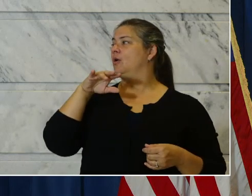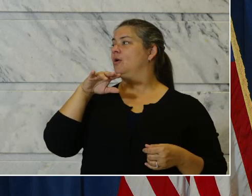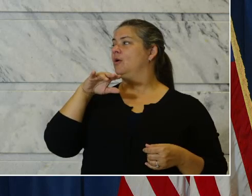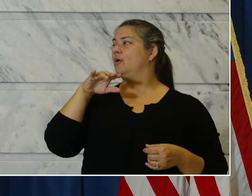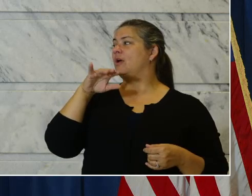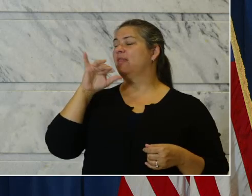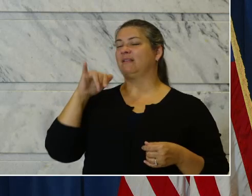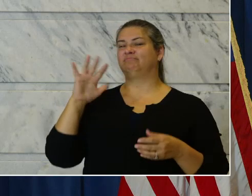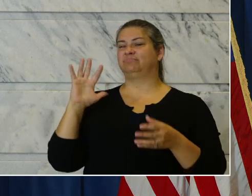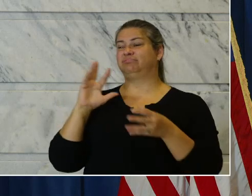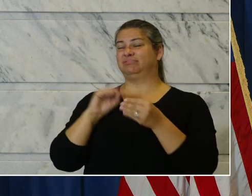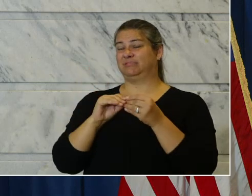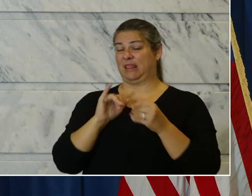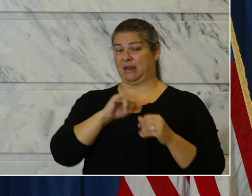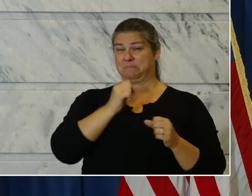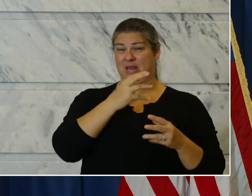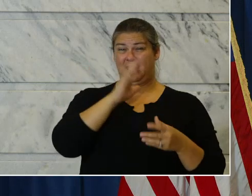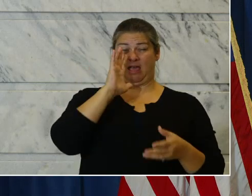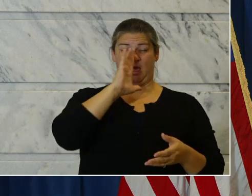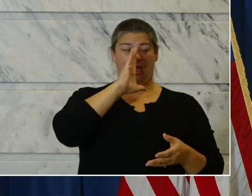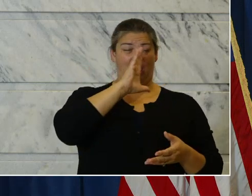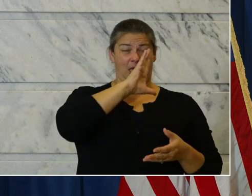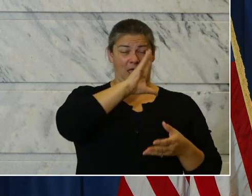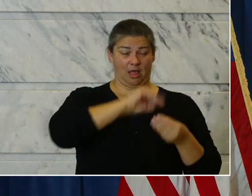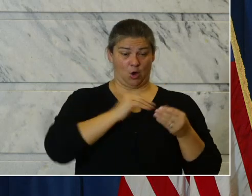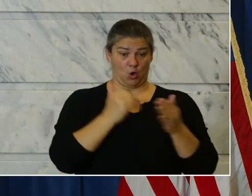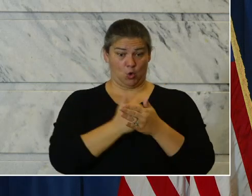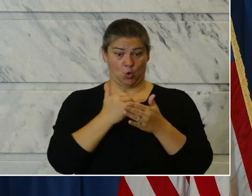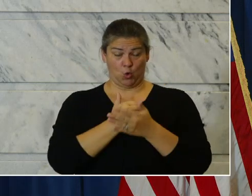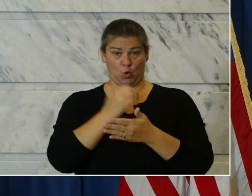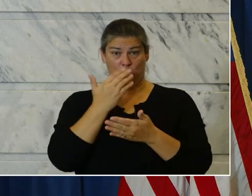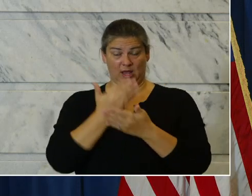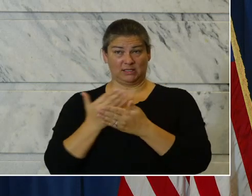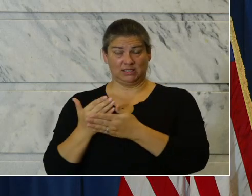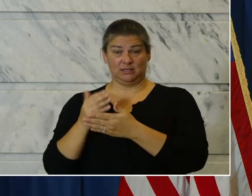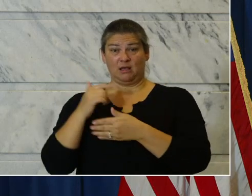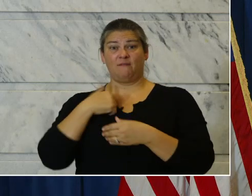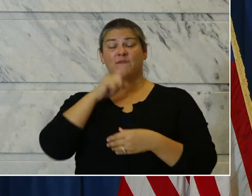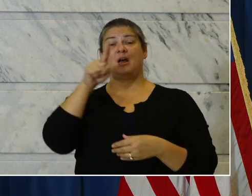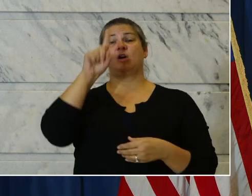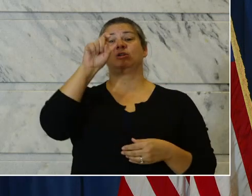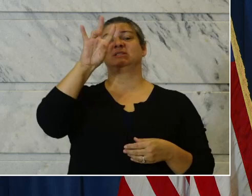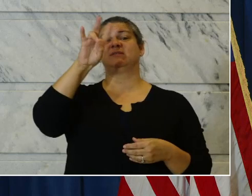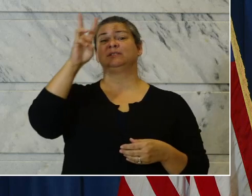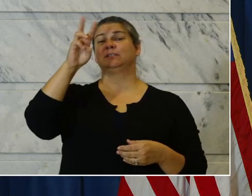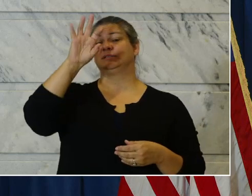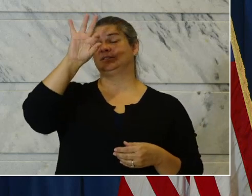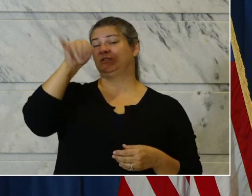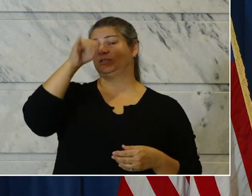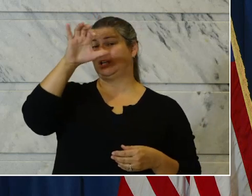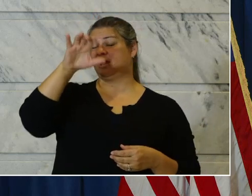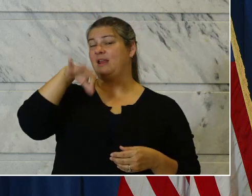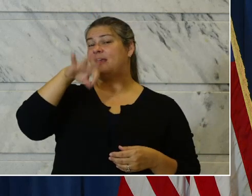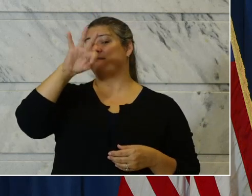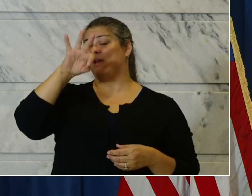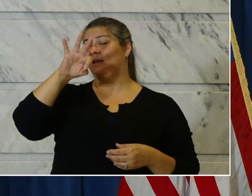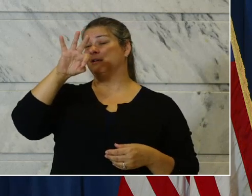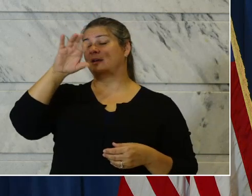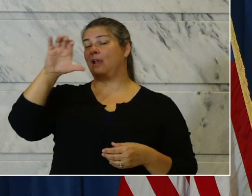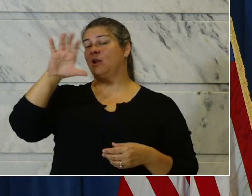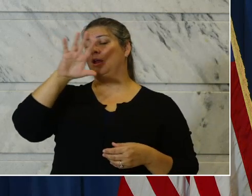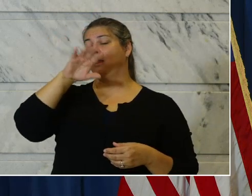69,728. New cases by county: Jefferson 176, Fayette 159, Madison